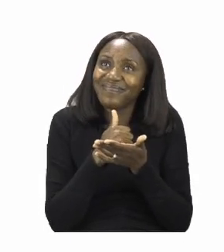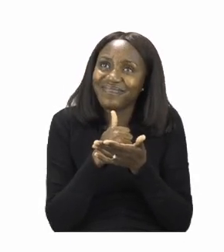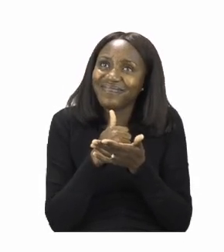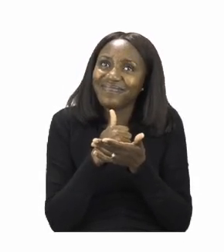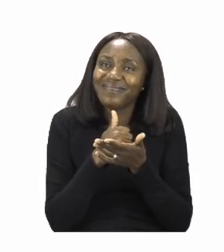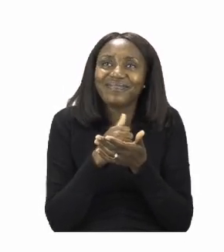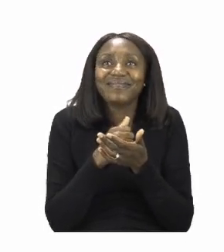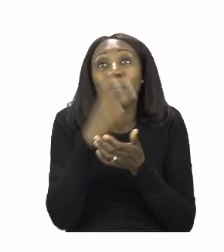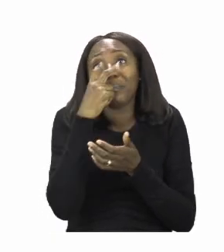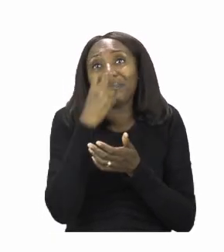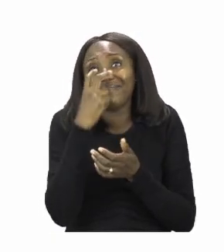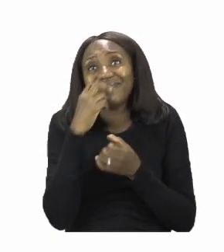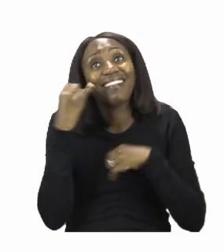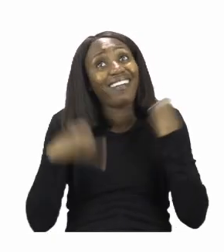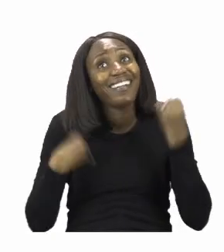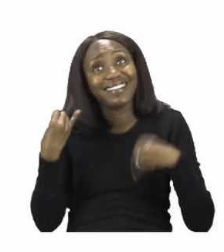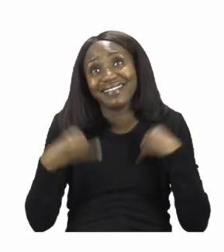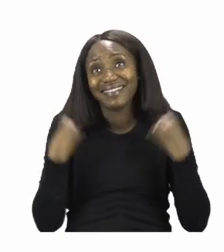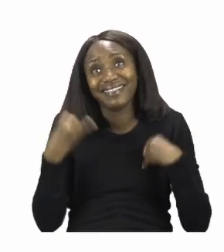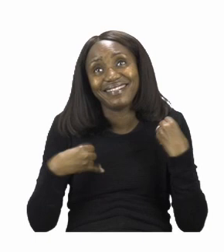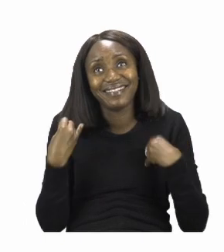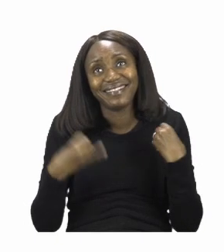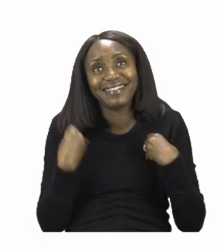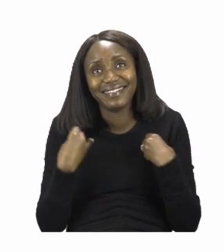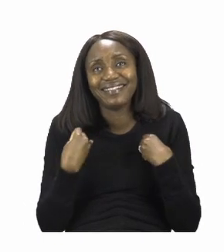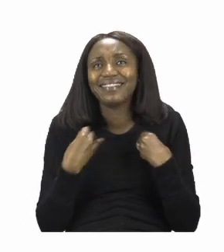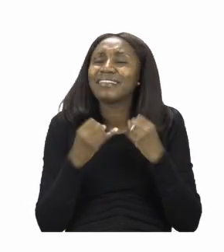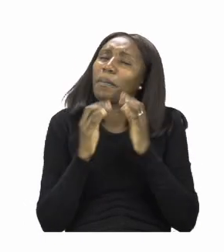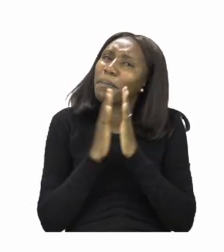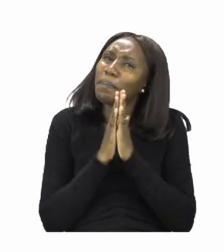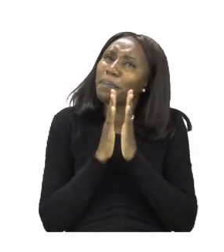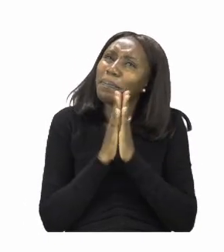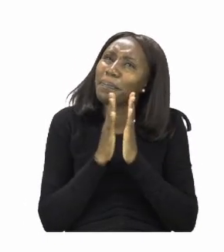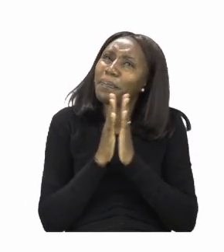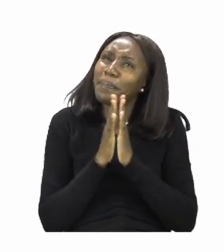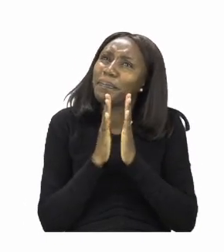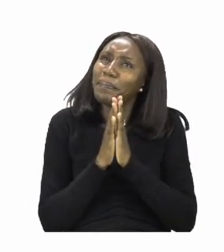fun with both exercises, boys and girls. Make sure